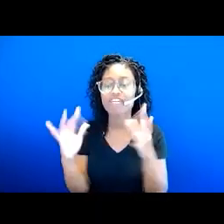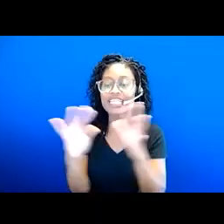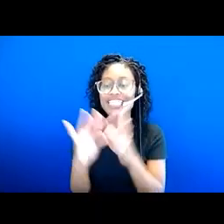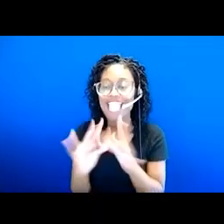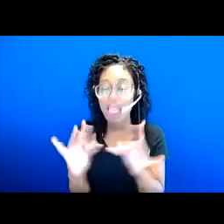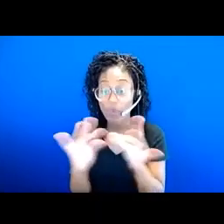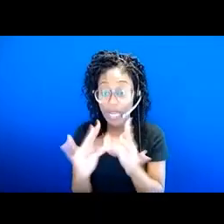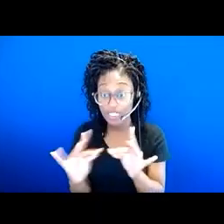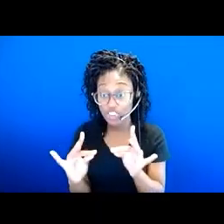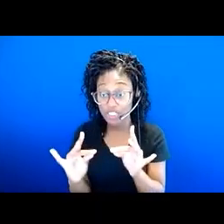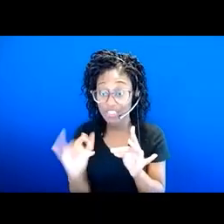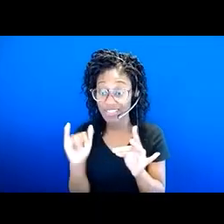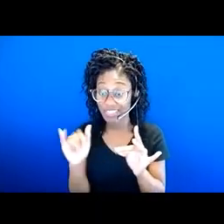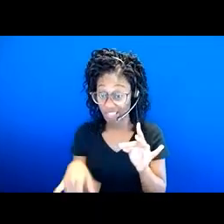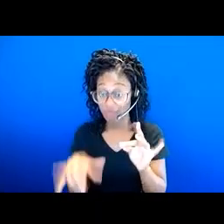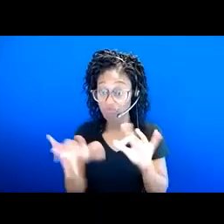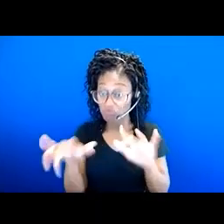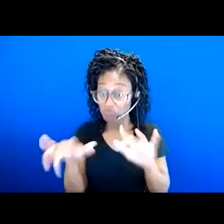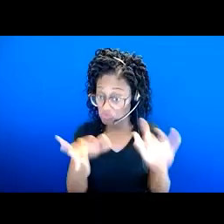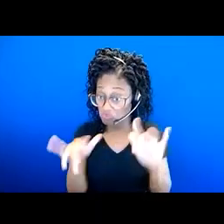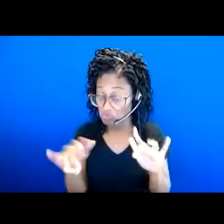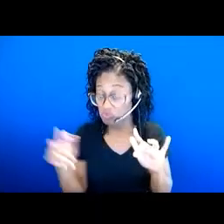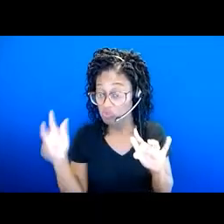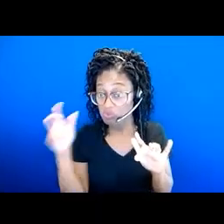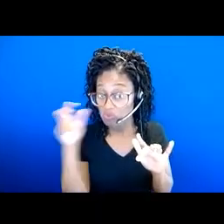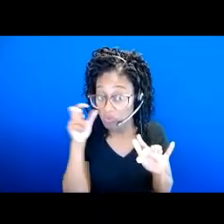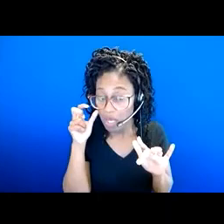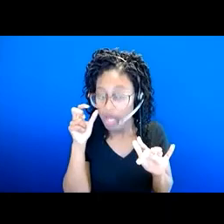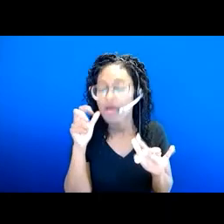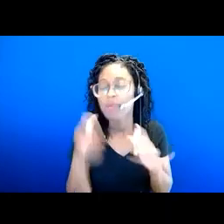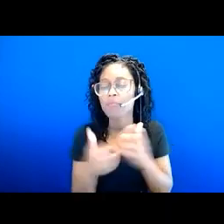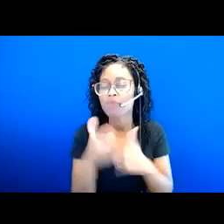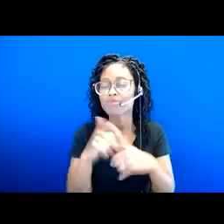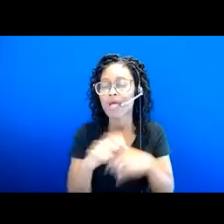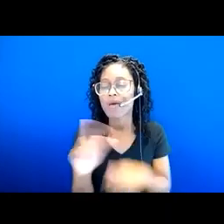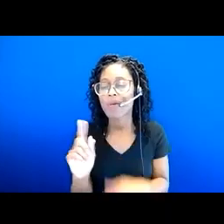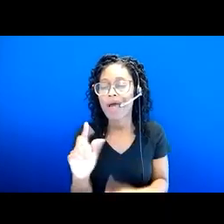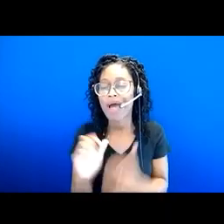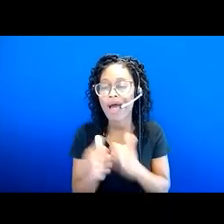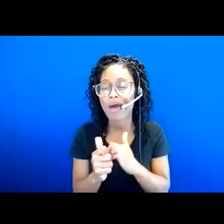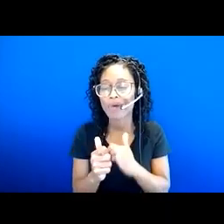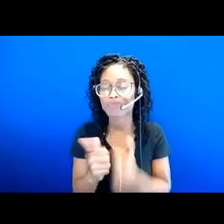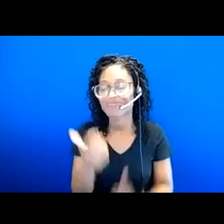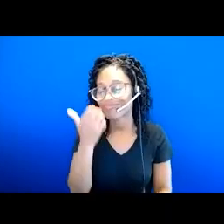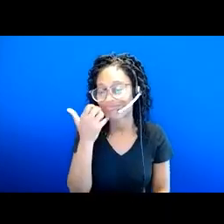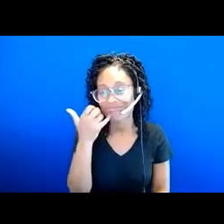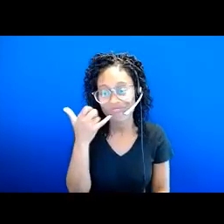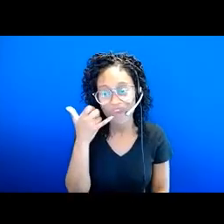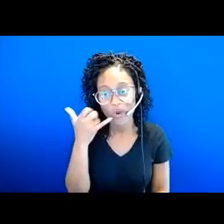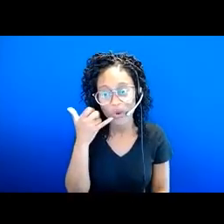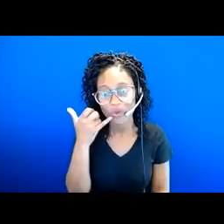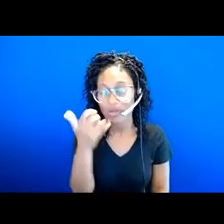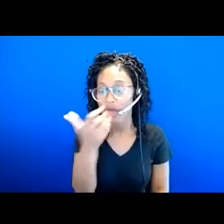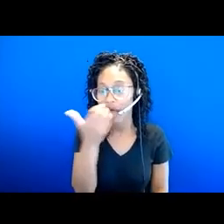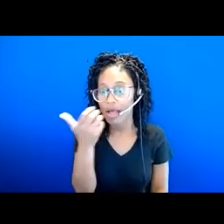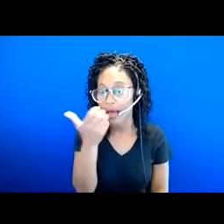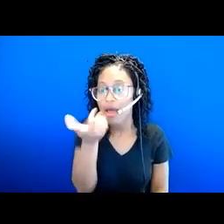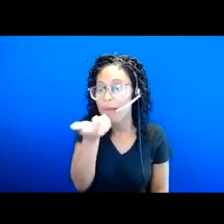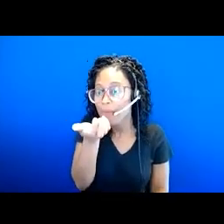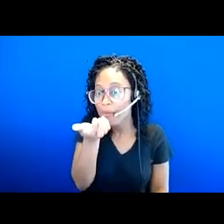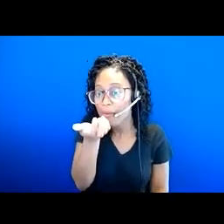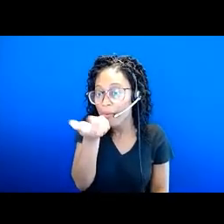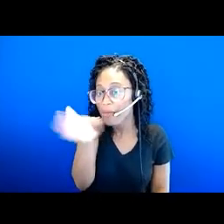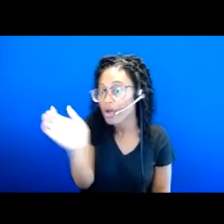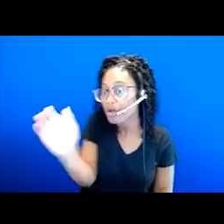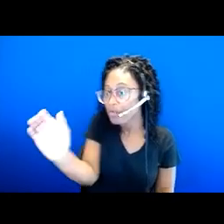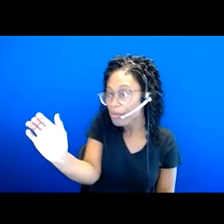then most people are doing it on their mobile phones, transferring it to their computers, and then you just drag and